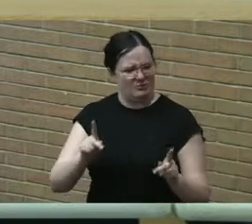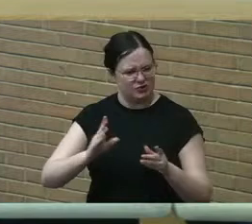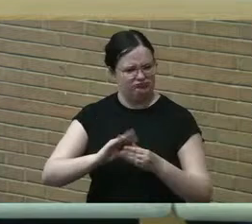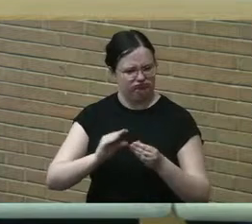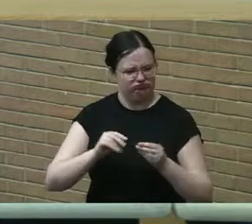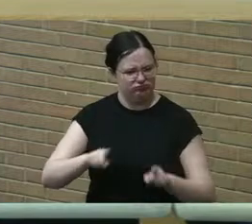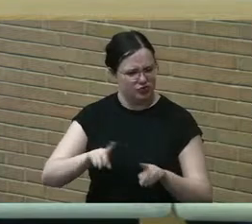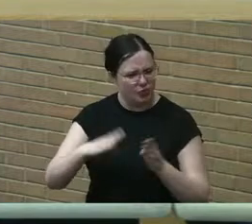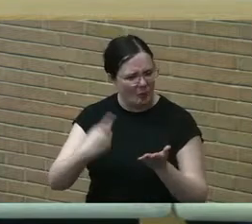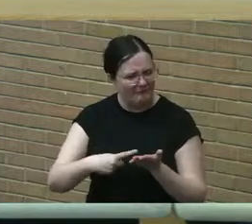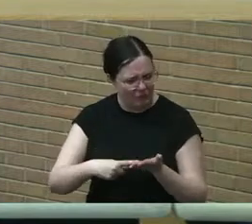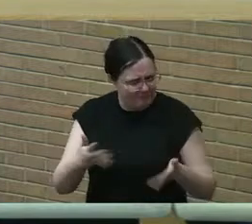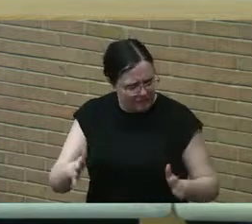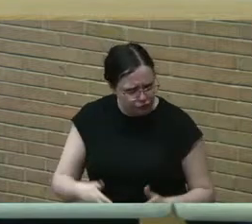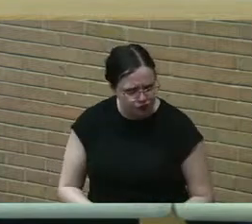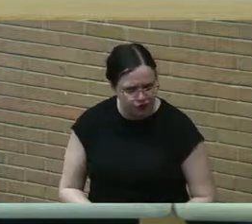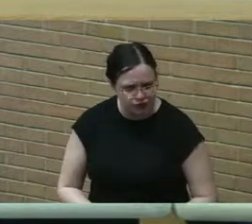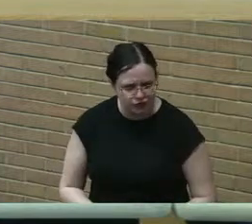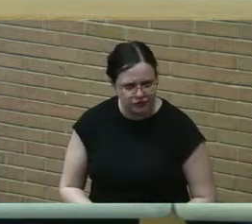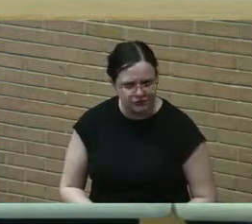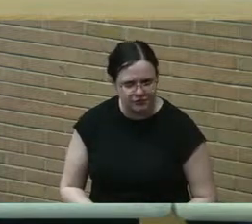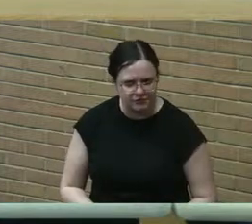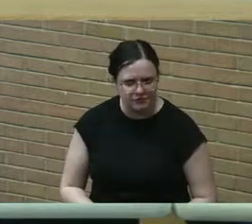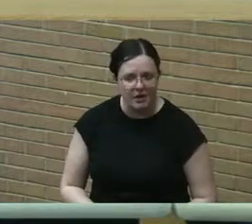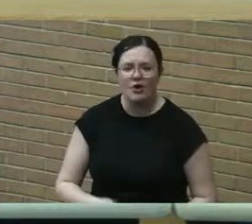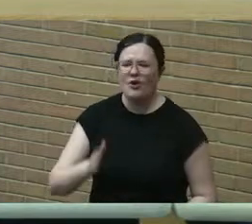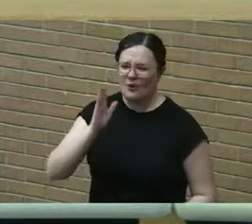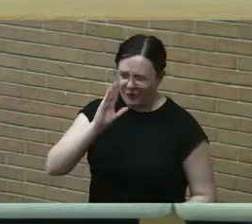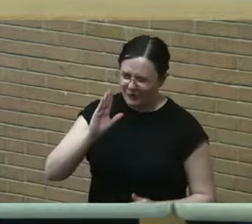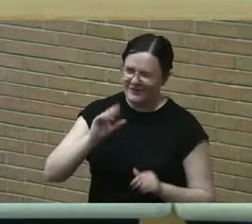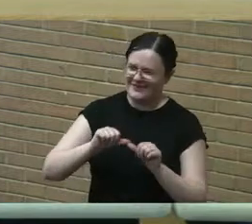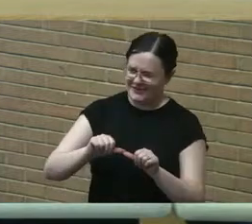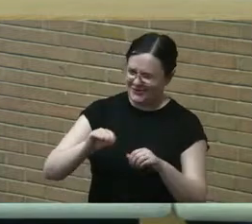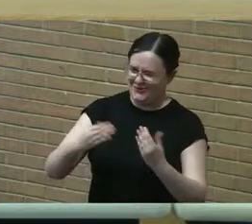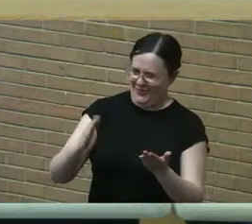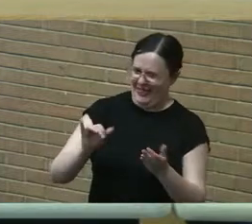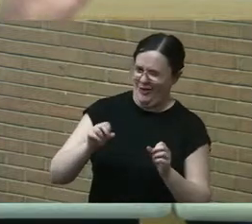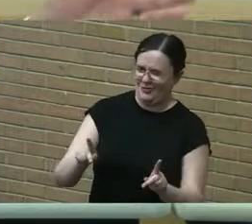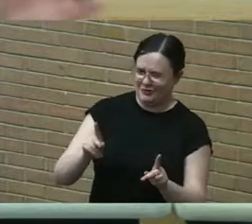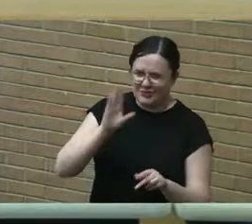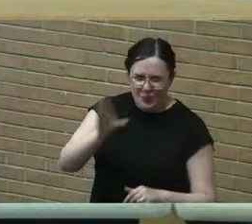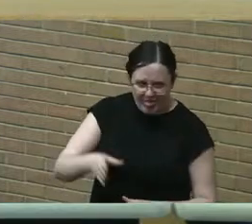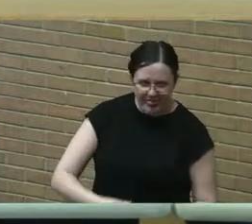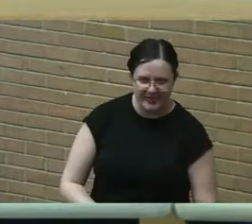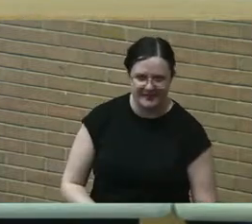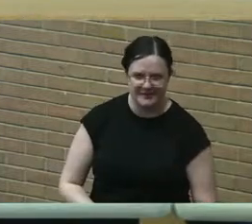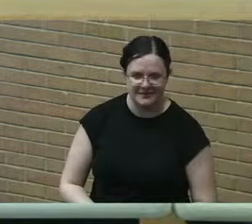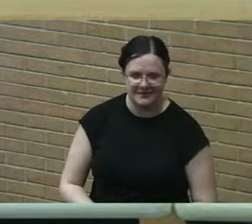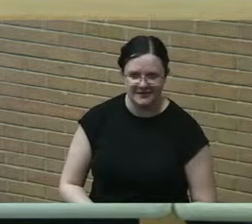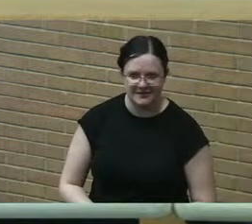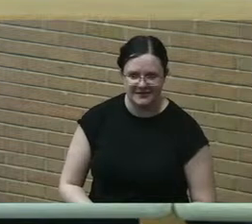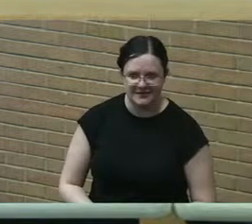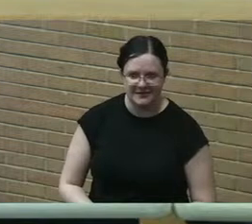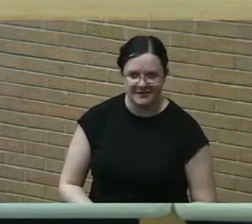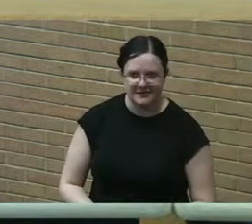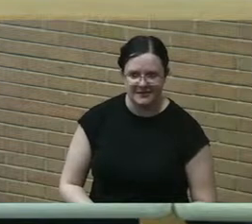open forum. We will continue to give you that opportunity, but I'm